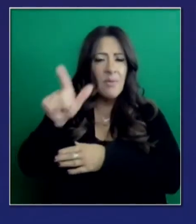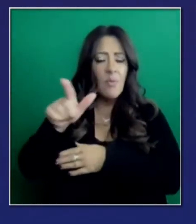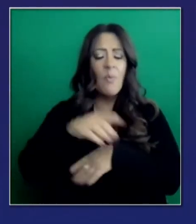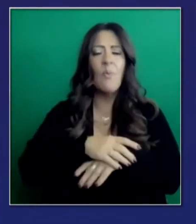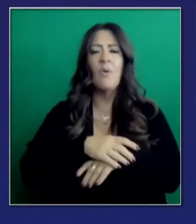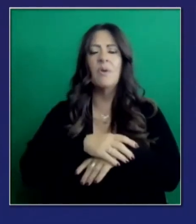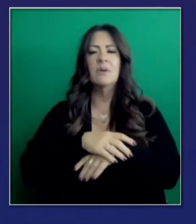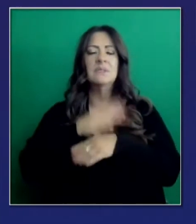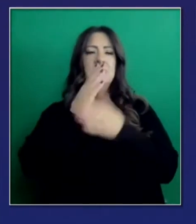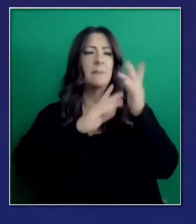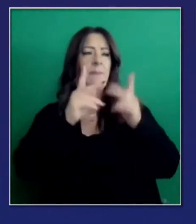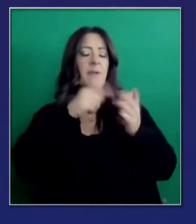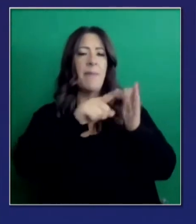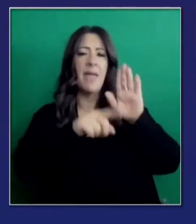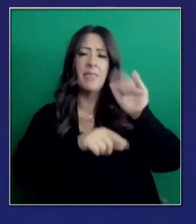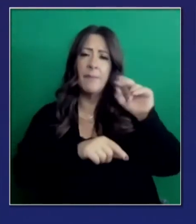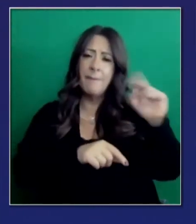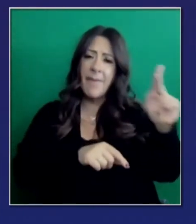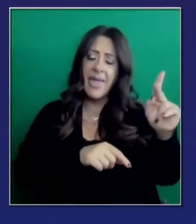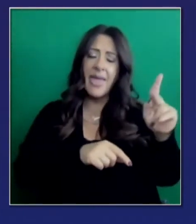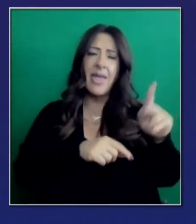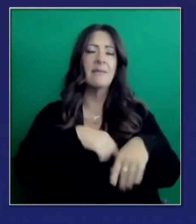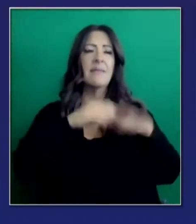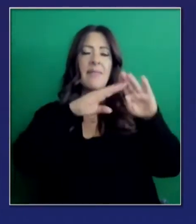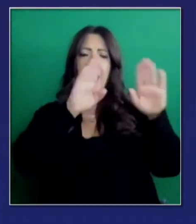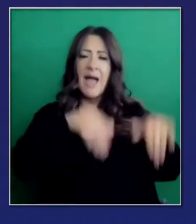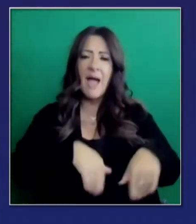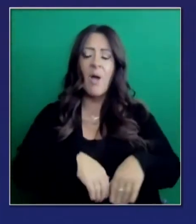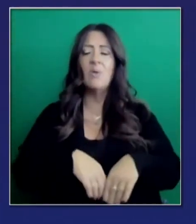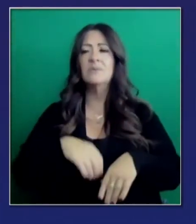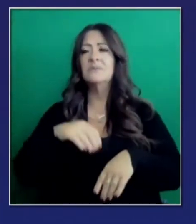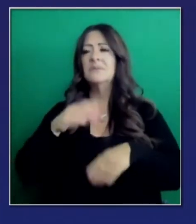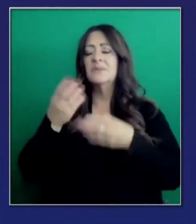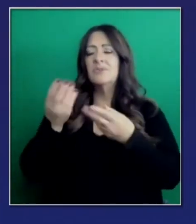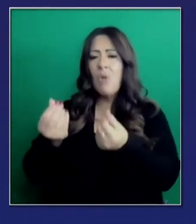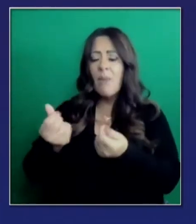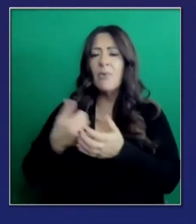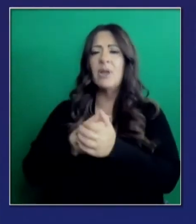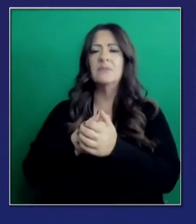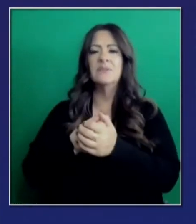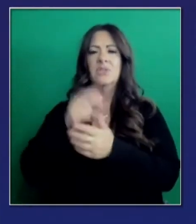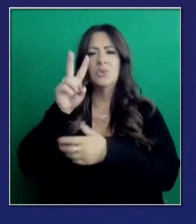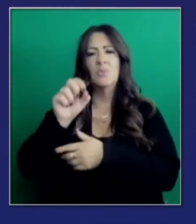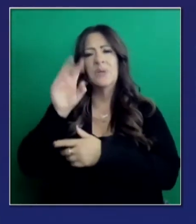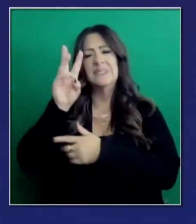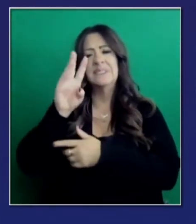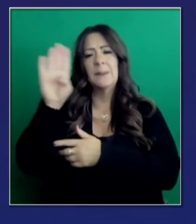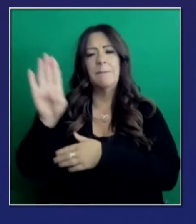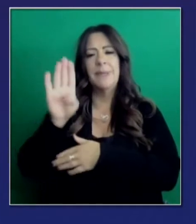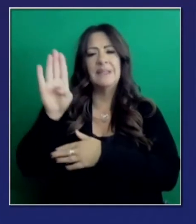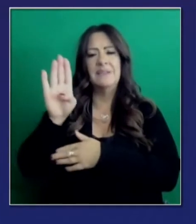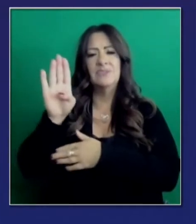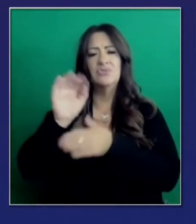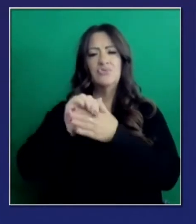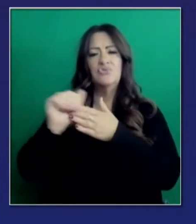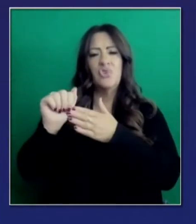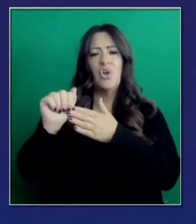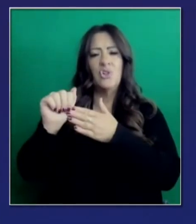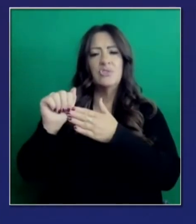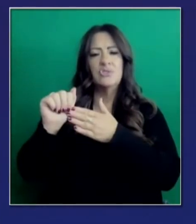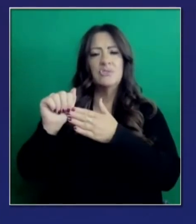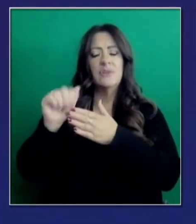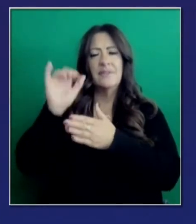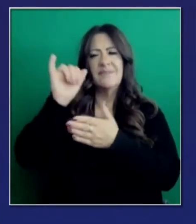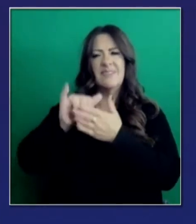debt that they've accrued related to their properties as well. And so $2.6 billion is attached to this deal as part of the federal funds. Thank you,